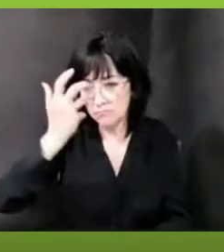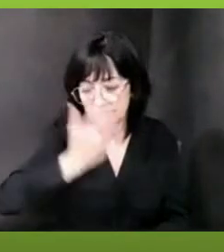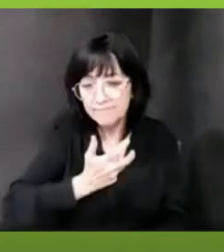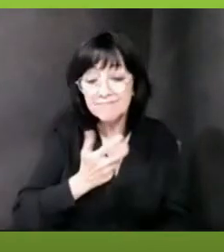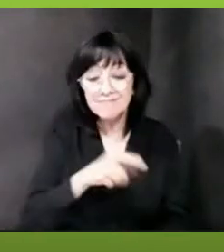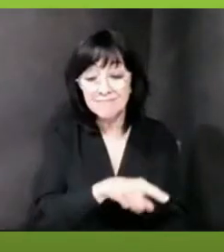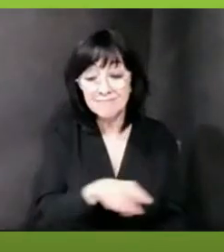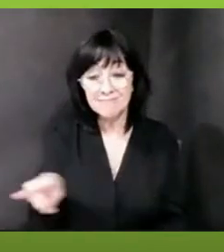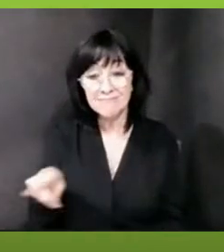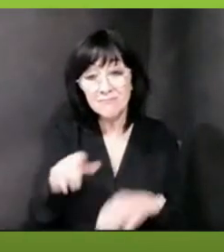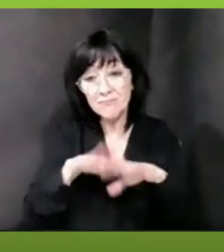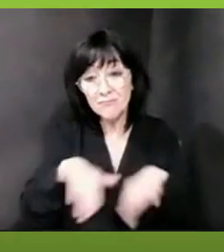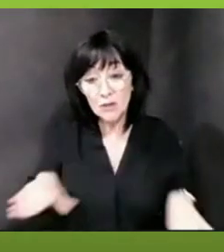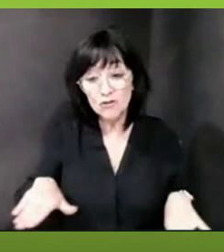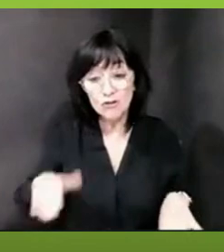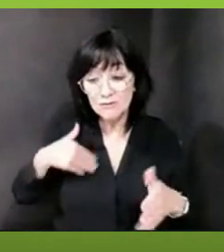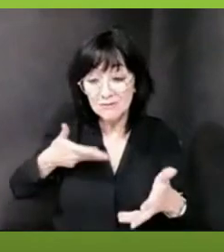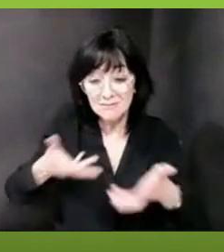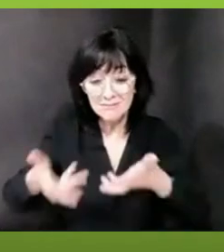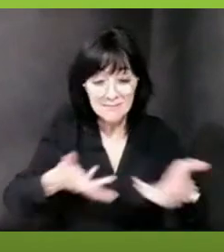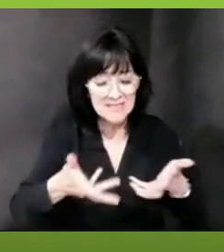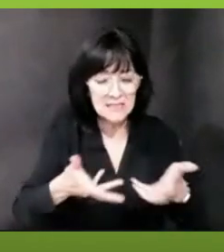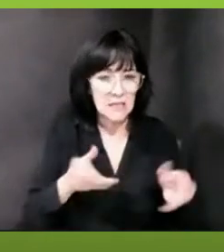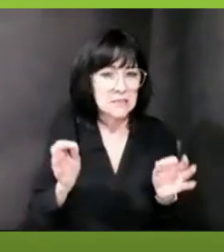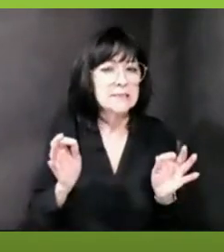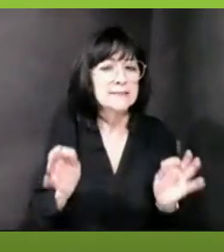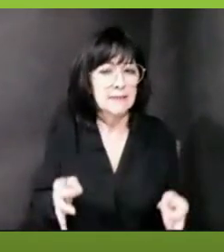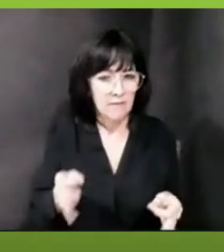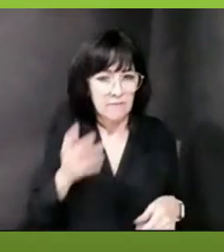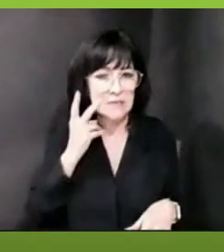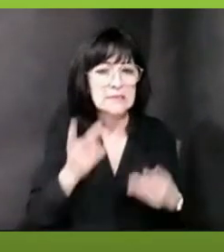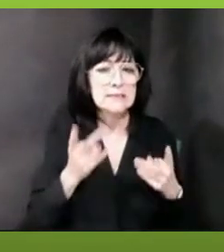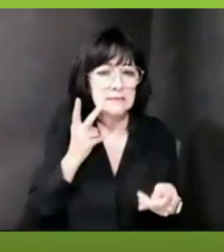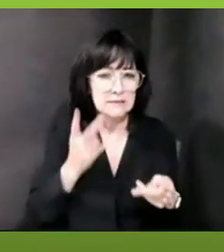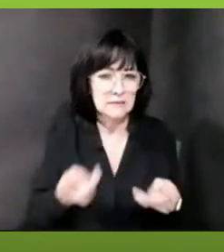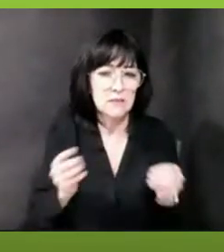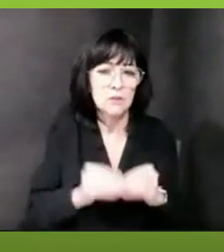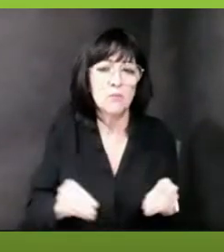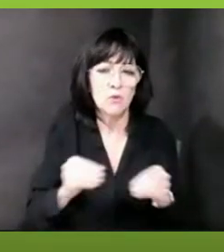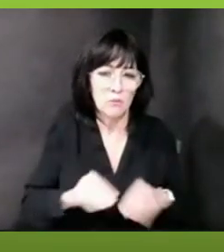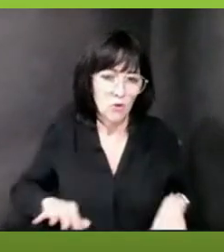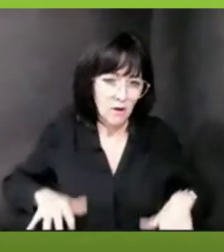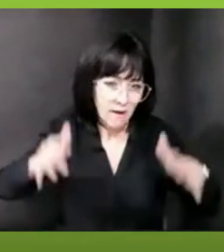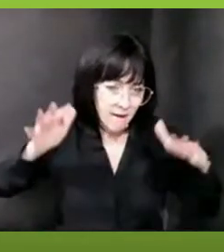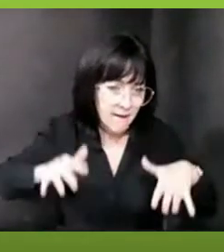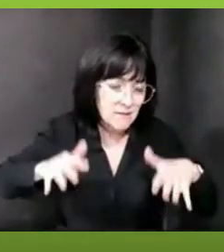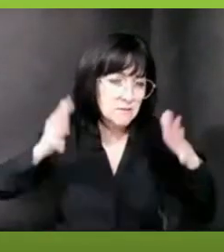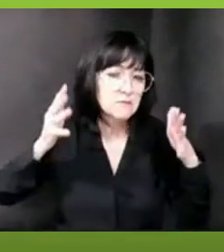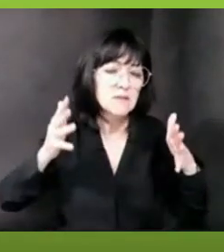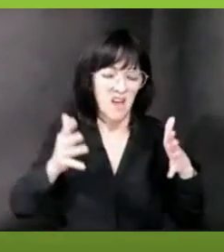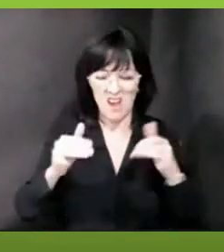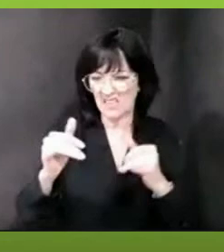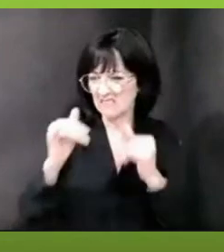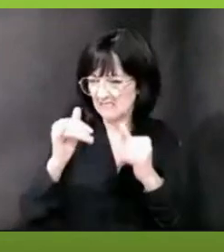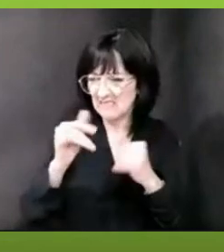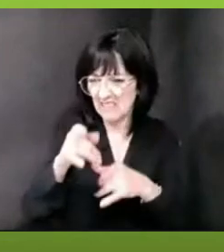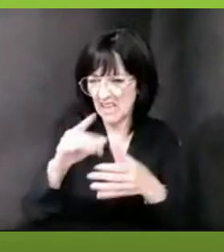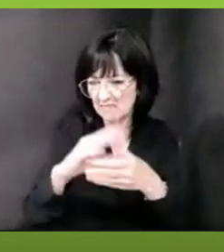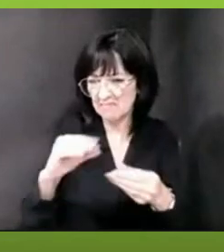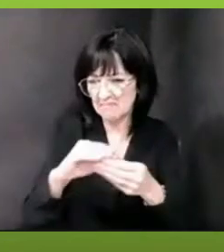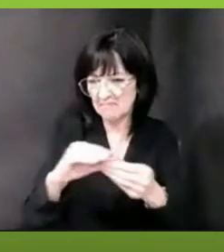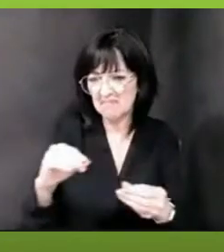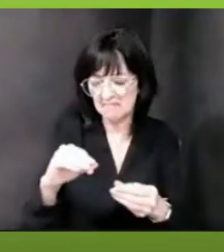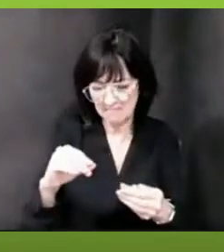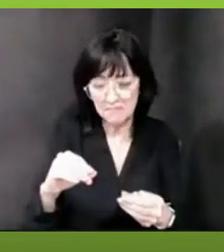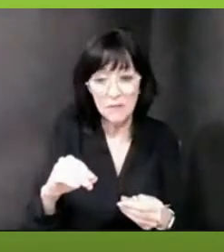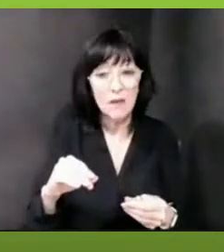working with, we're definitely seeing a lot of anxiety, the same things that you're saying, Dr. Whiteholder, like anxiety about